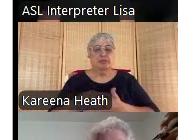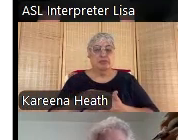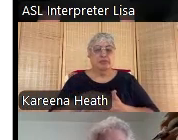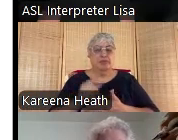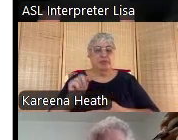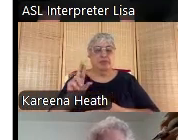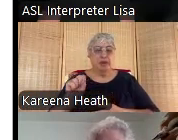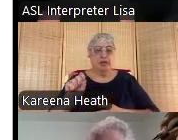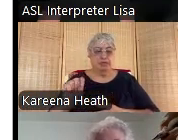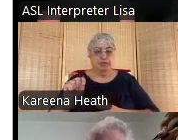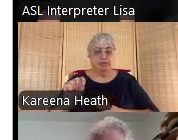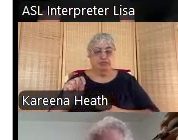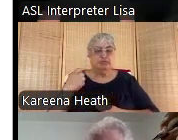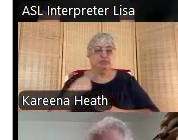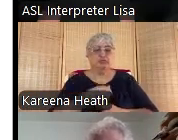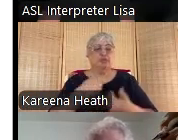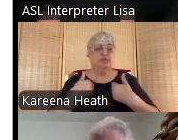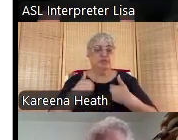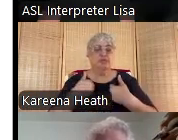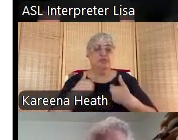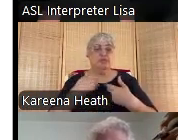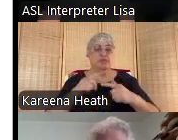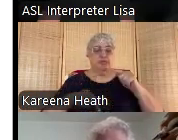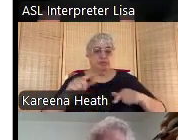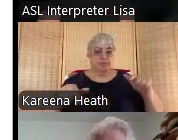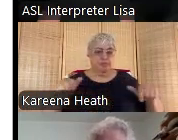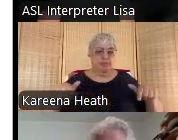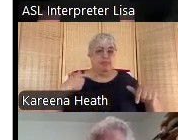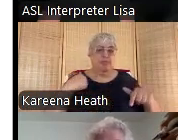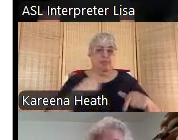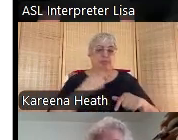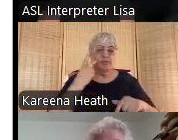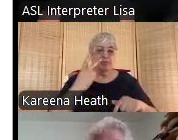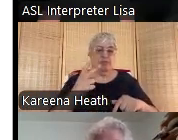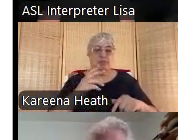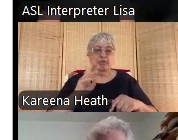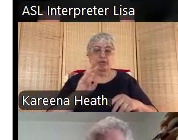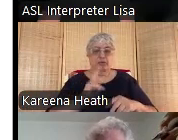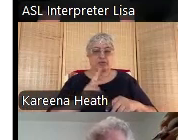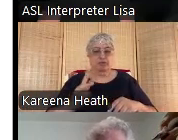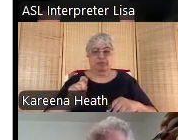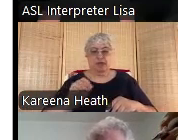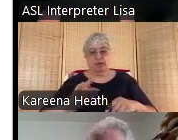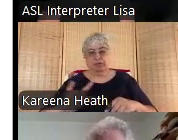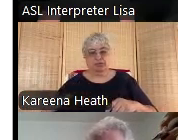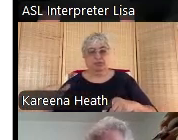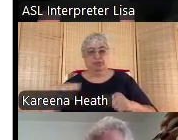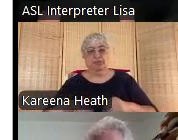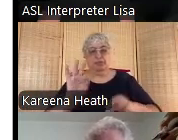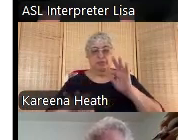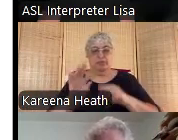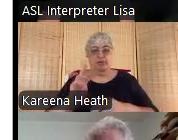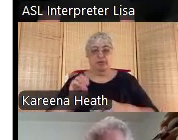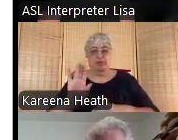needs folks. So we have a wide variety. I would encourage you to go on our website, and you can find all of the webinars, and the ones that are